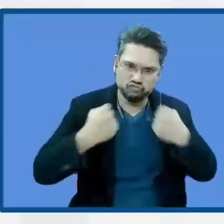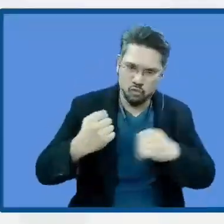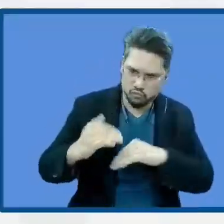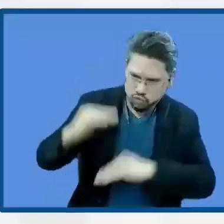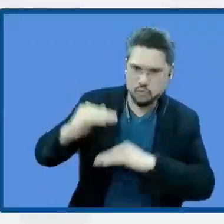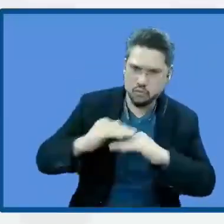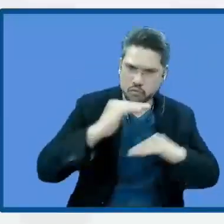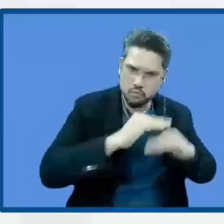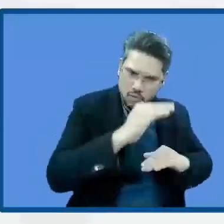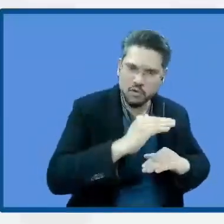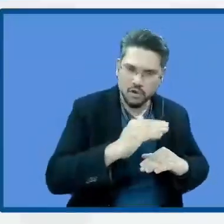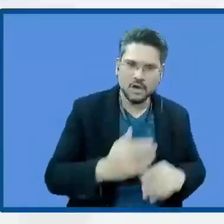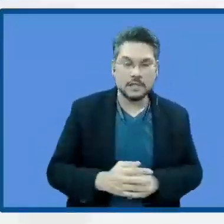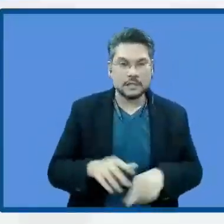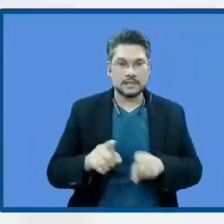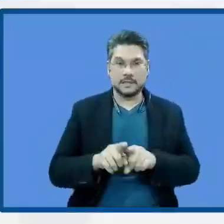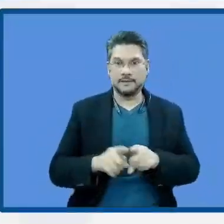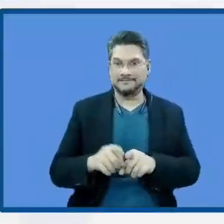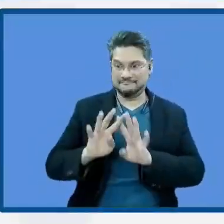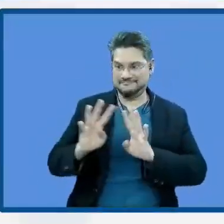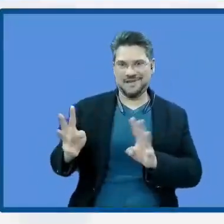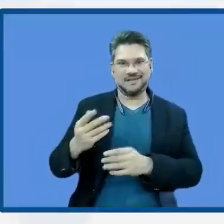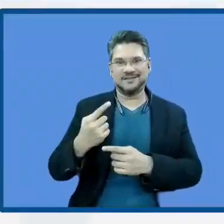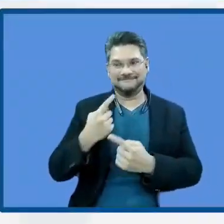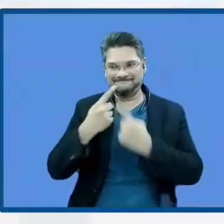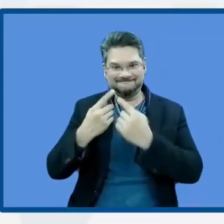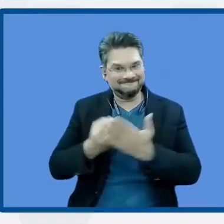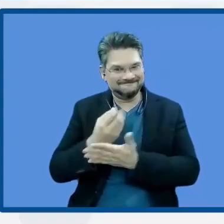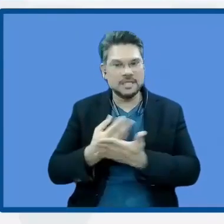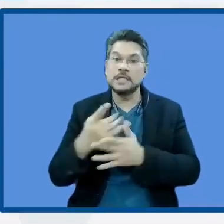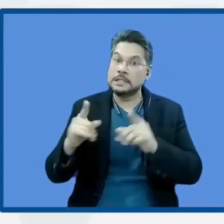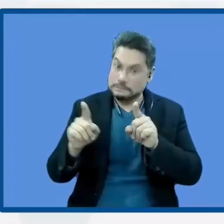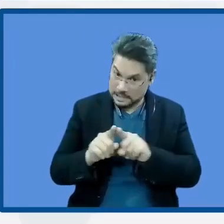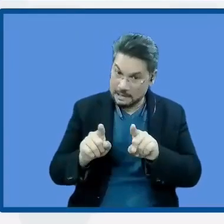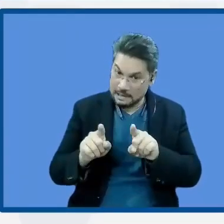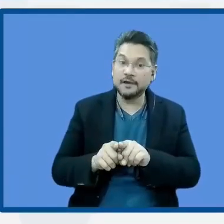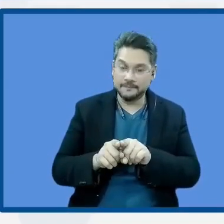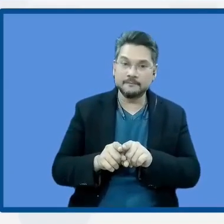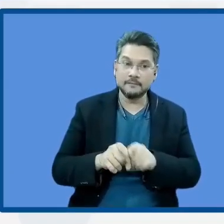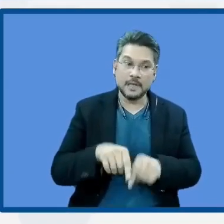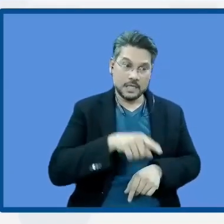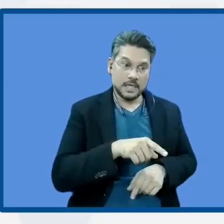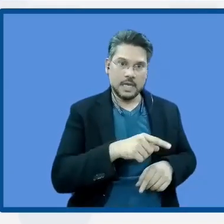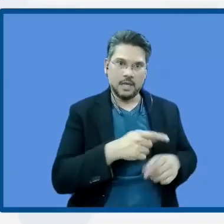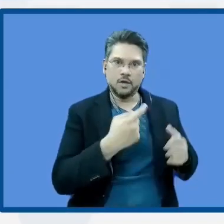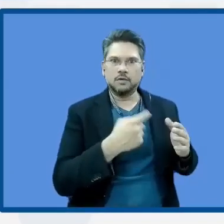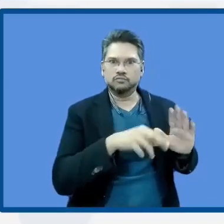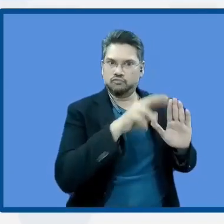seconds ago. These criteria have been selected